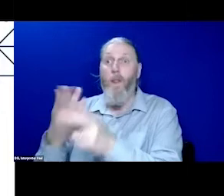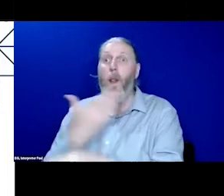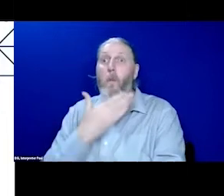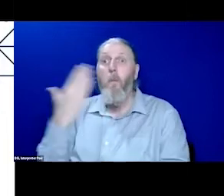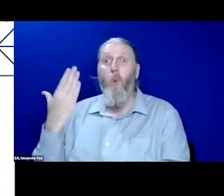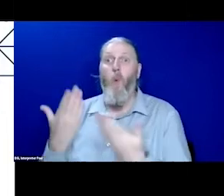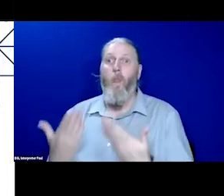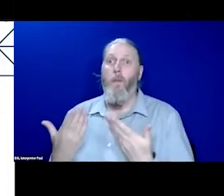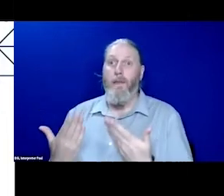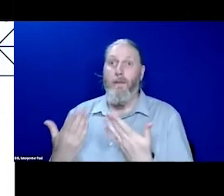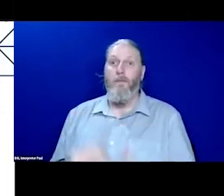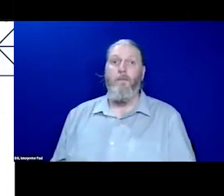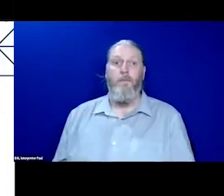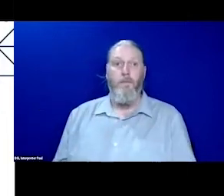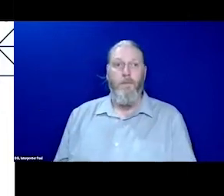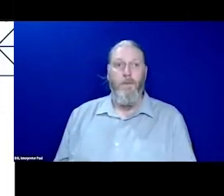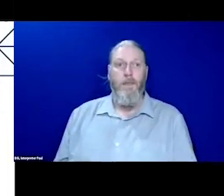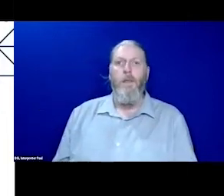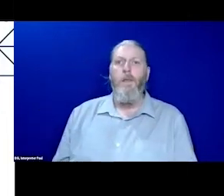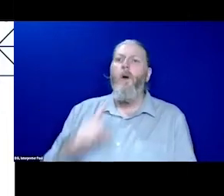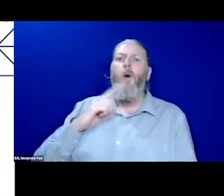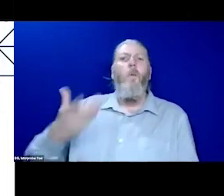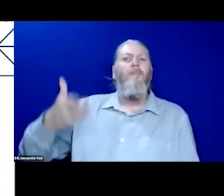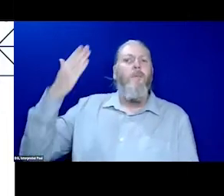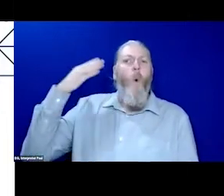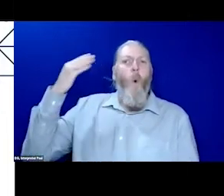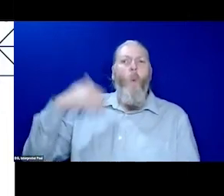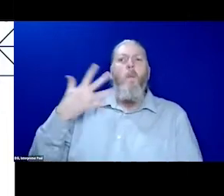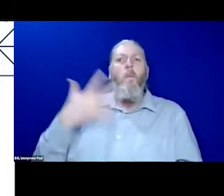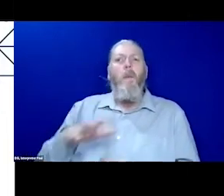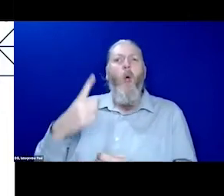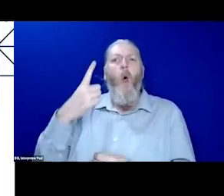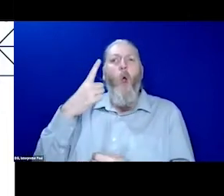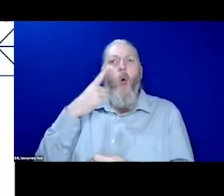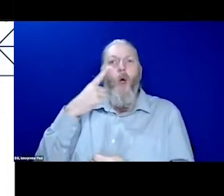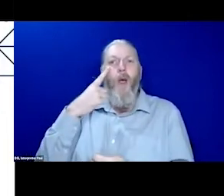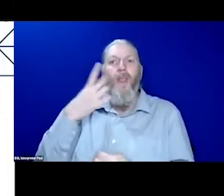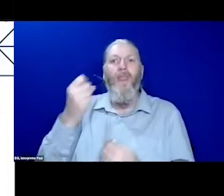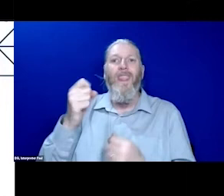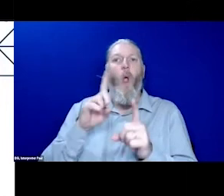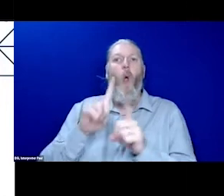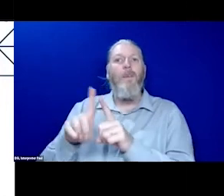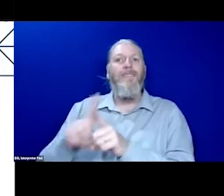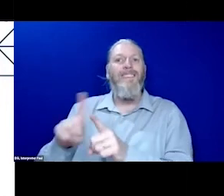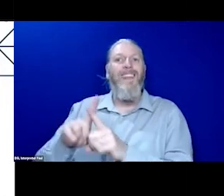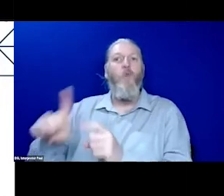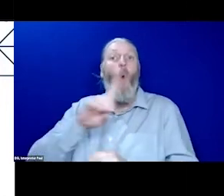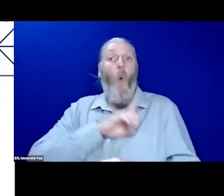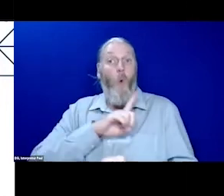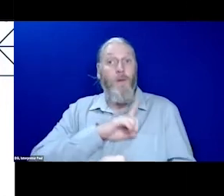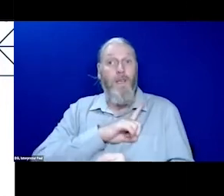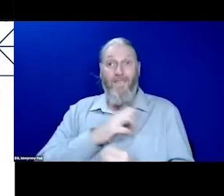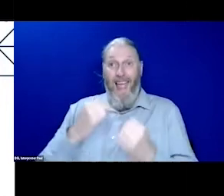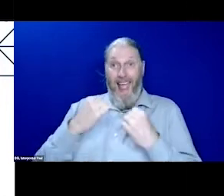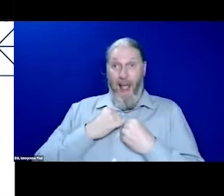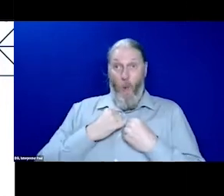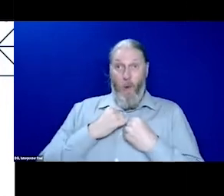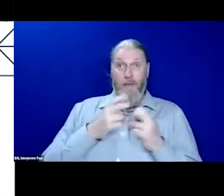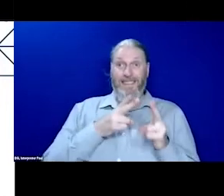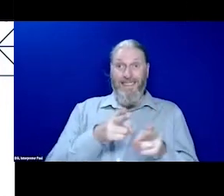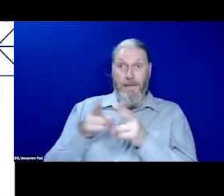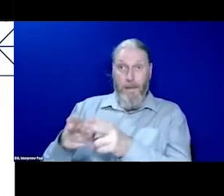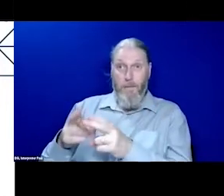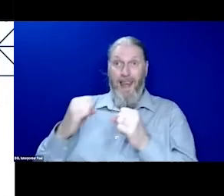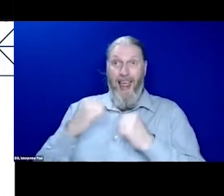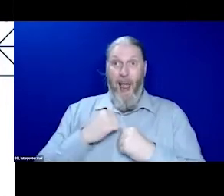So earlier we looked at the common causes for how the way our systems and cultures are set up right now are